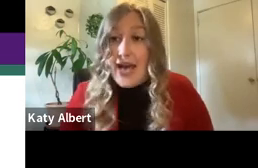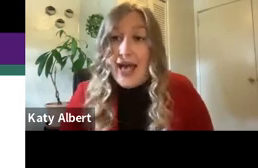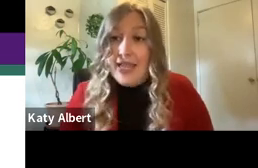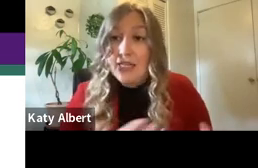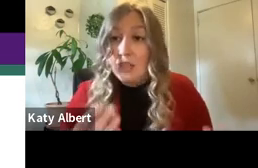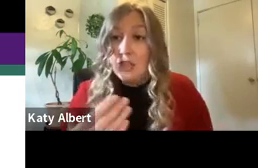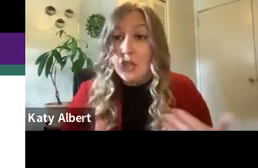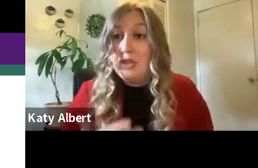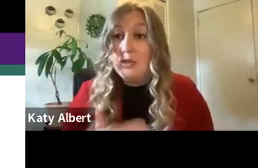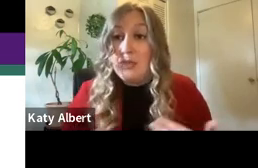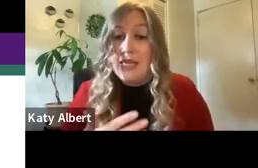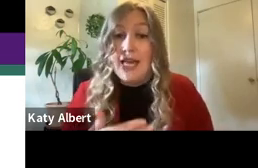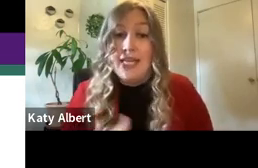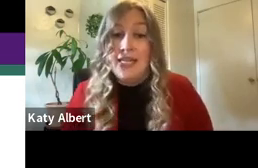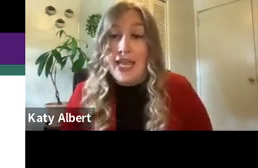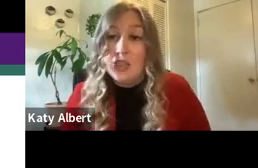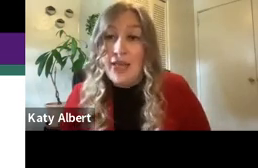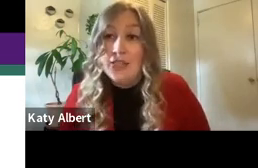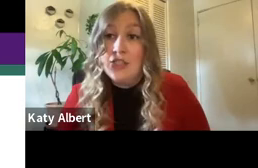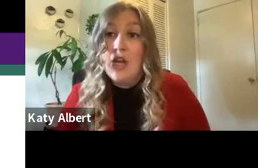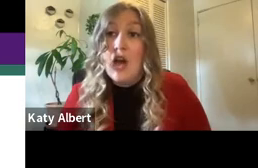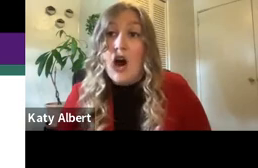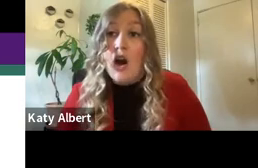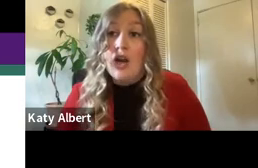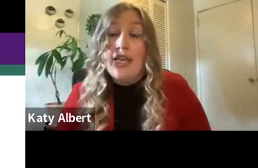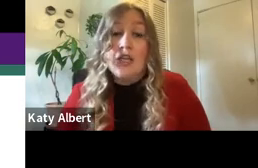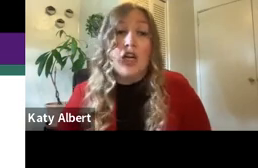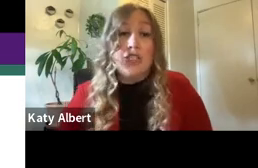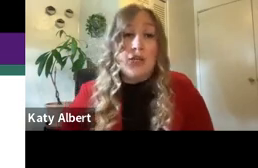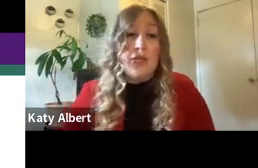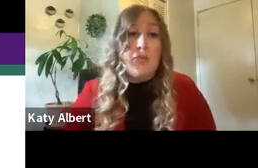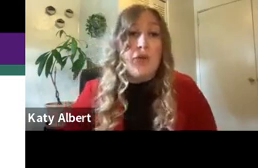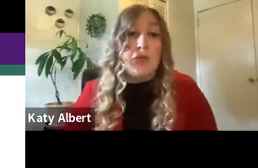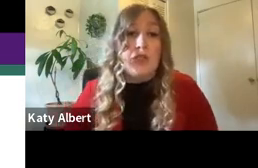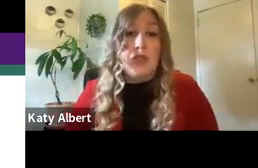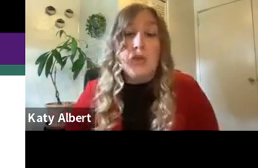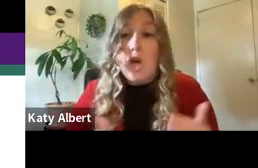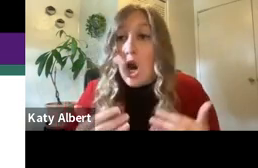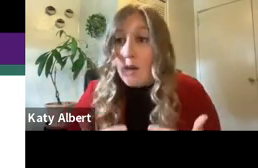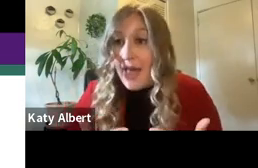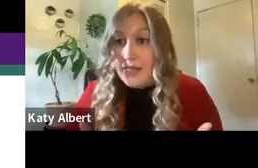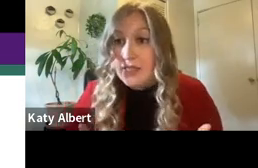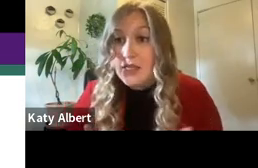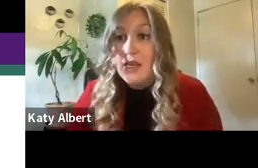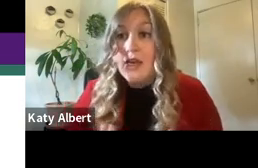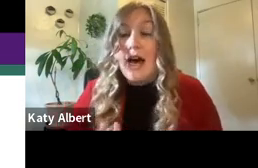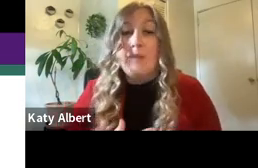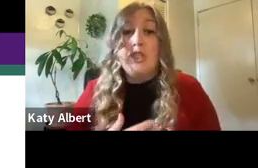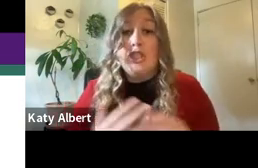directly tied to social media engagement are encouraging people to